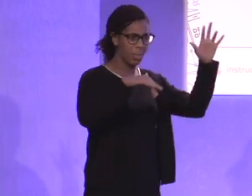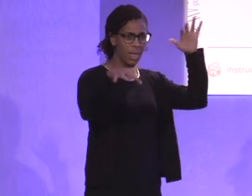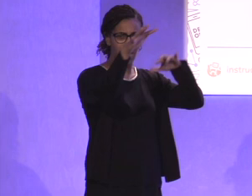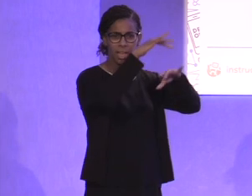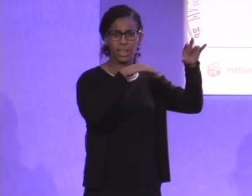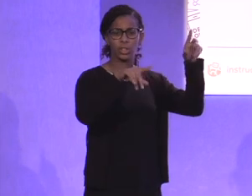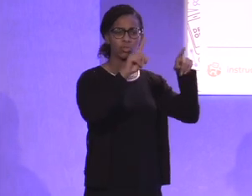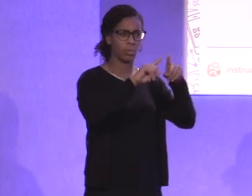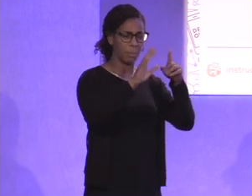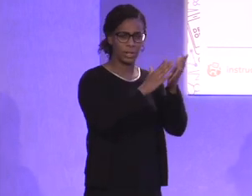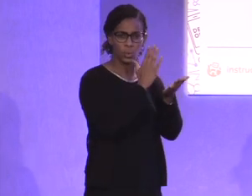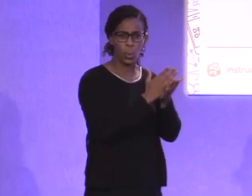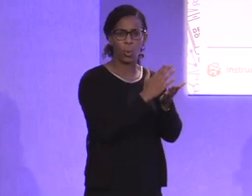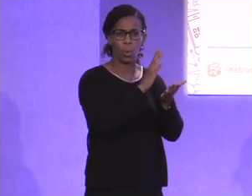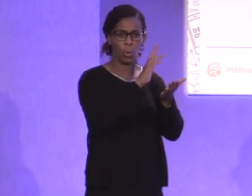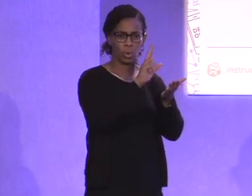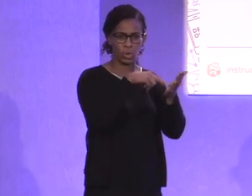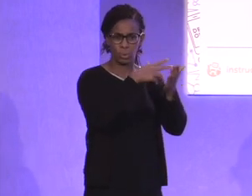cause confusion and